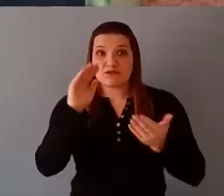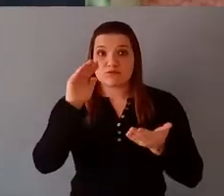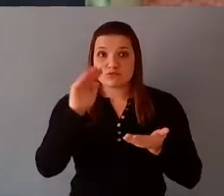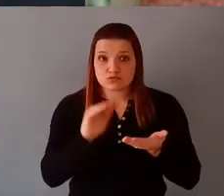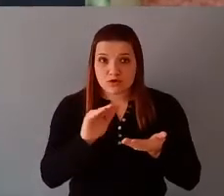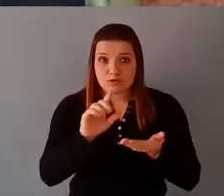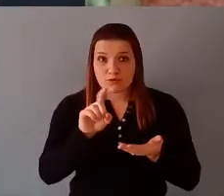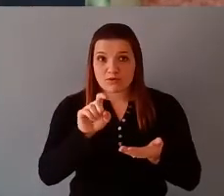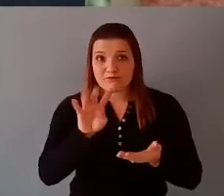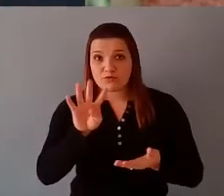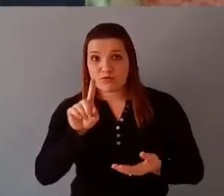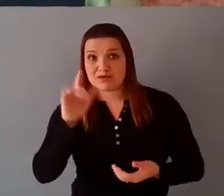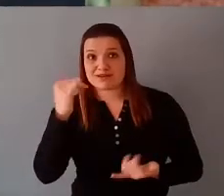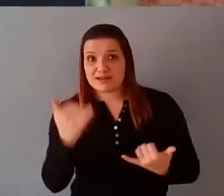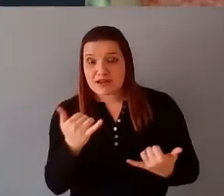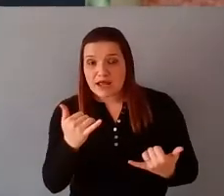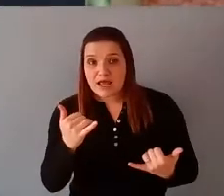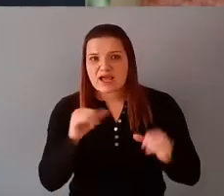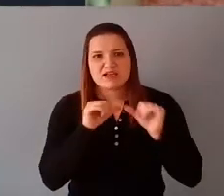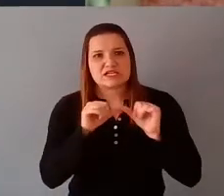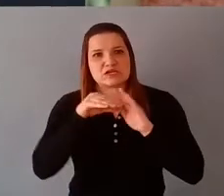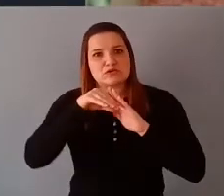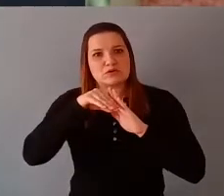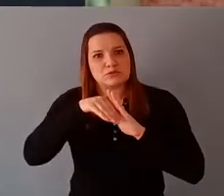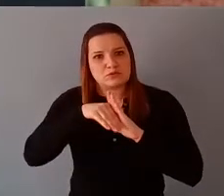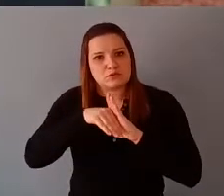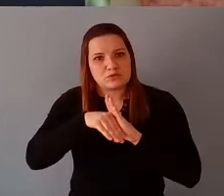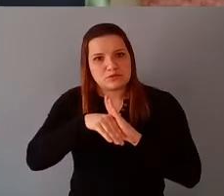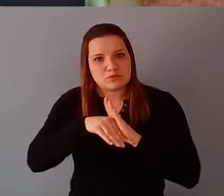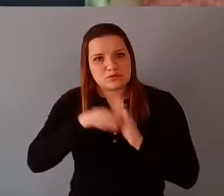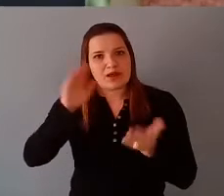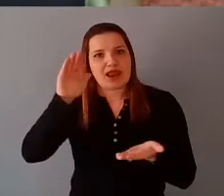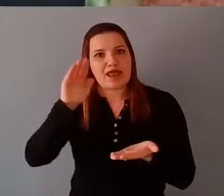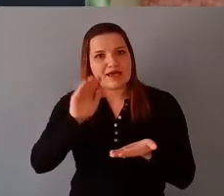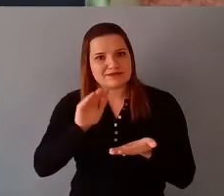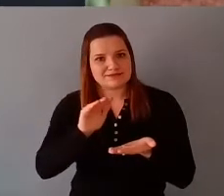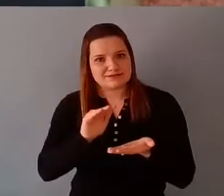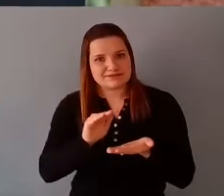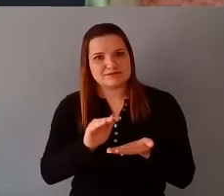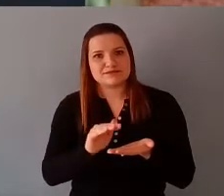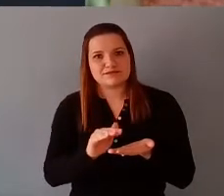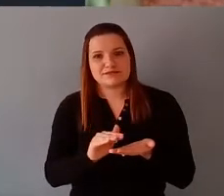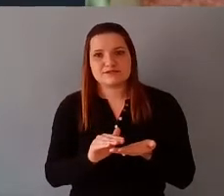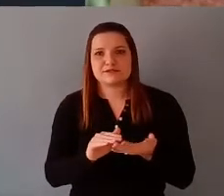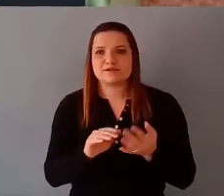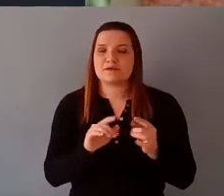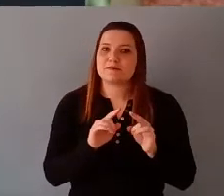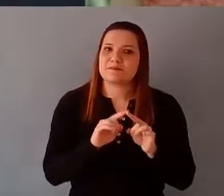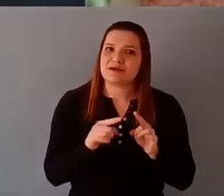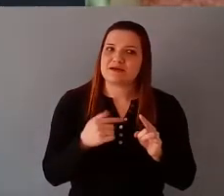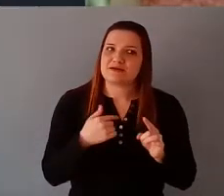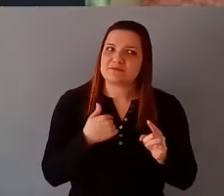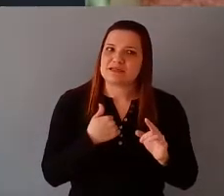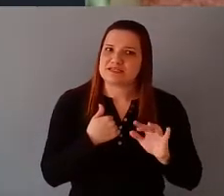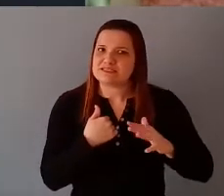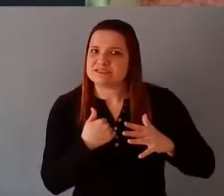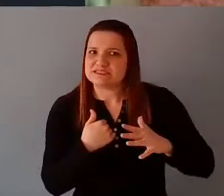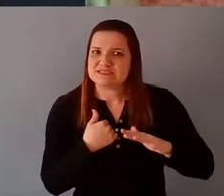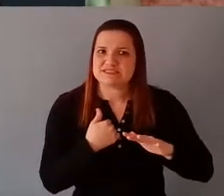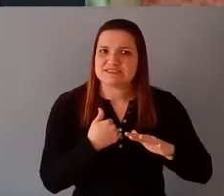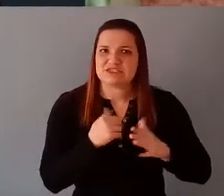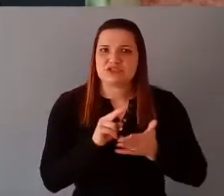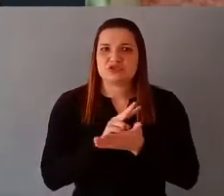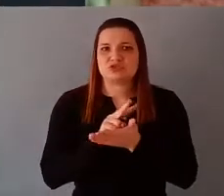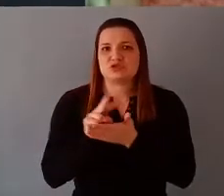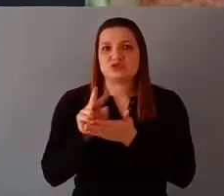today. I'm predicting that it will continue to drop over the next several weeks, but then where I lose confidence is 2 to 3 weeks